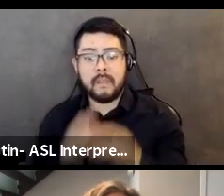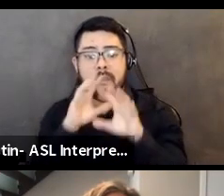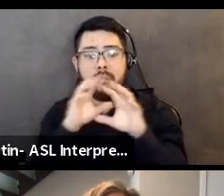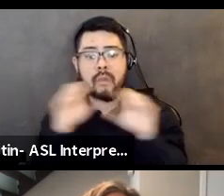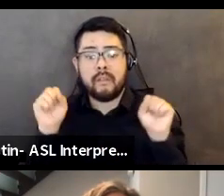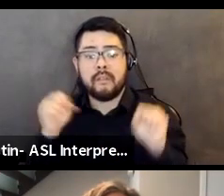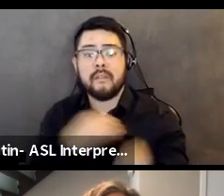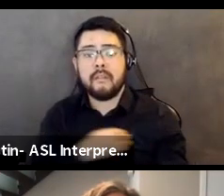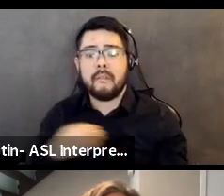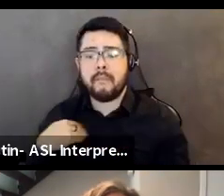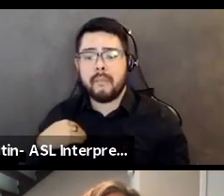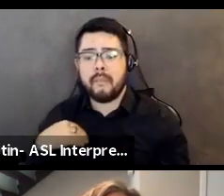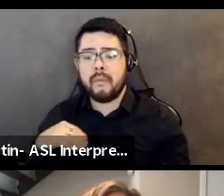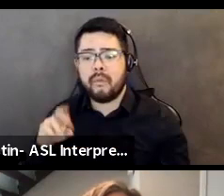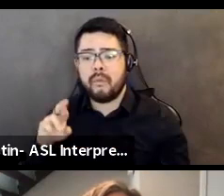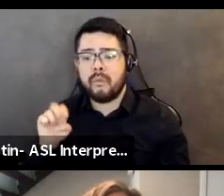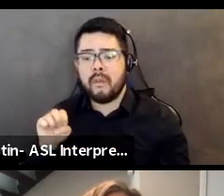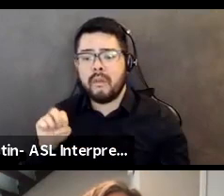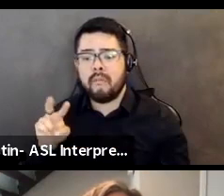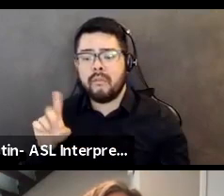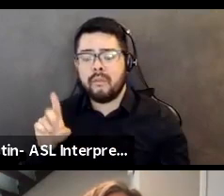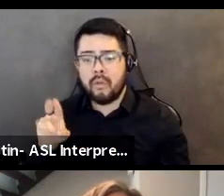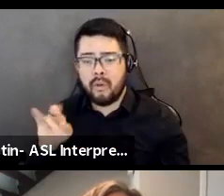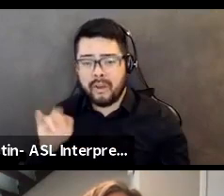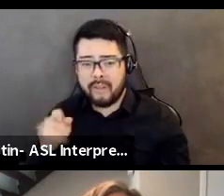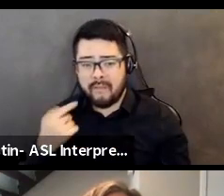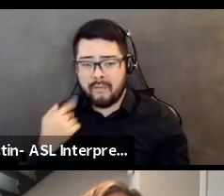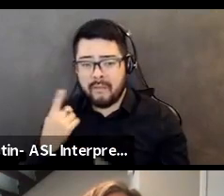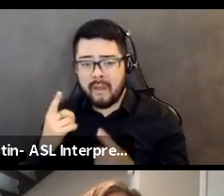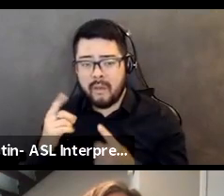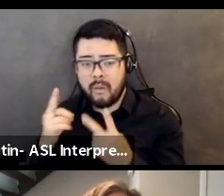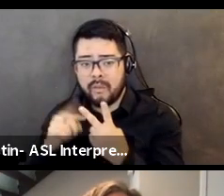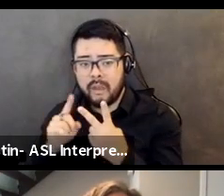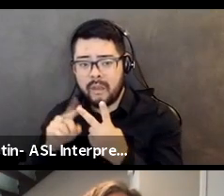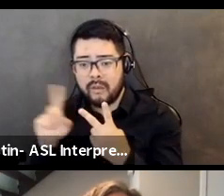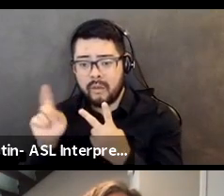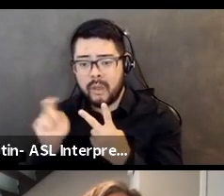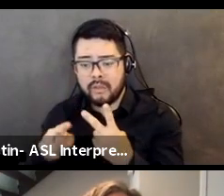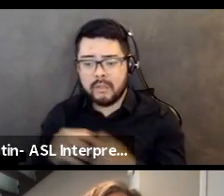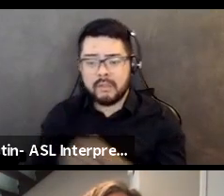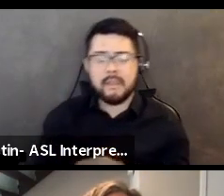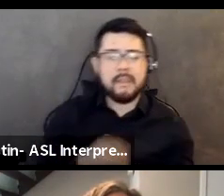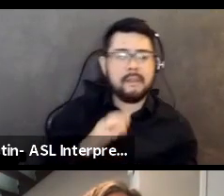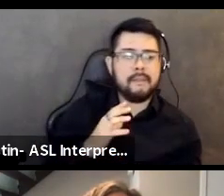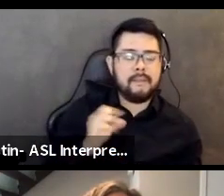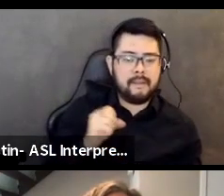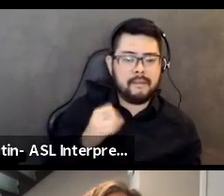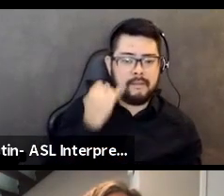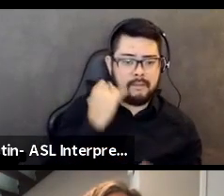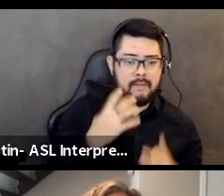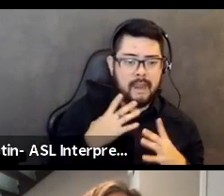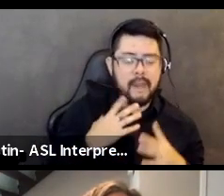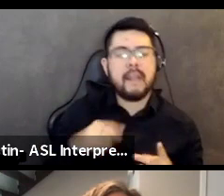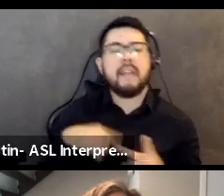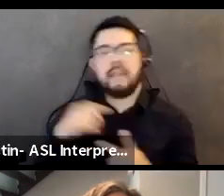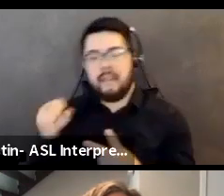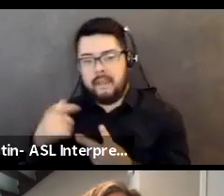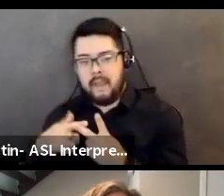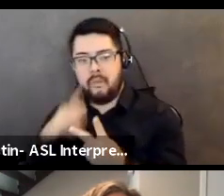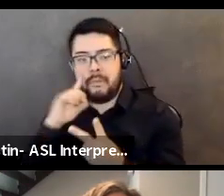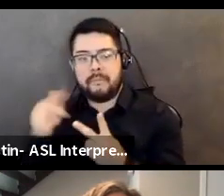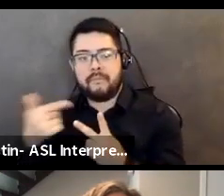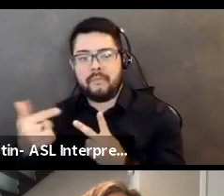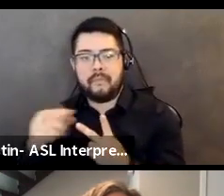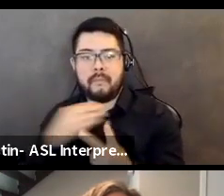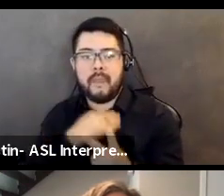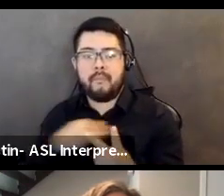remember revolut did you have a follow-up question or i i do comment if that's okay dwayne yes yes and then we'll go to member trust okay